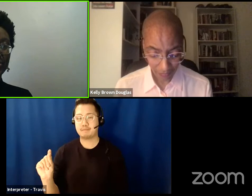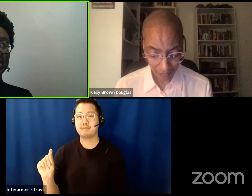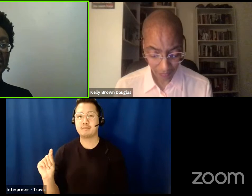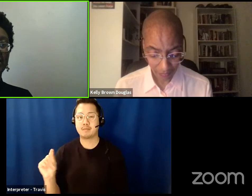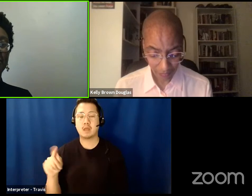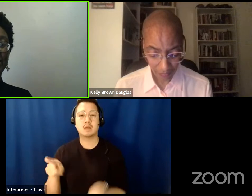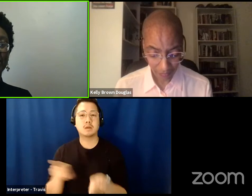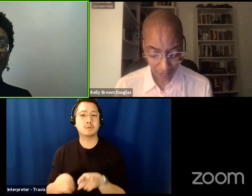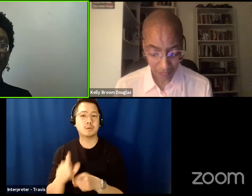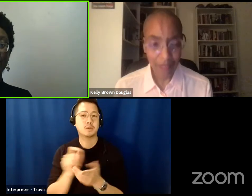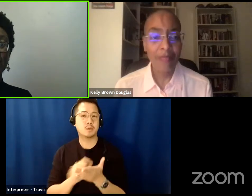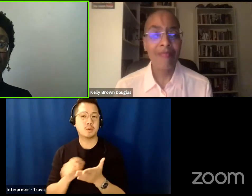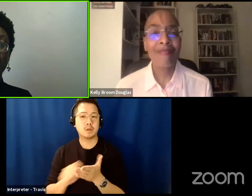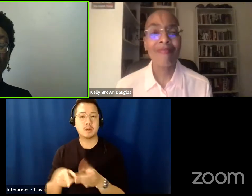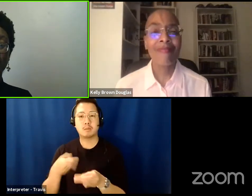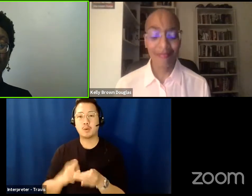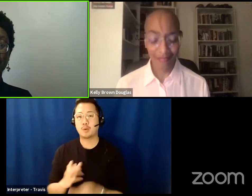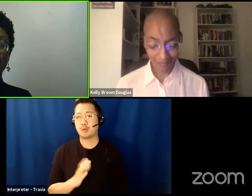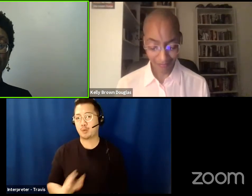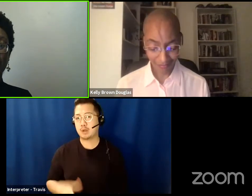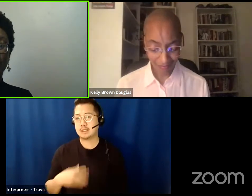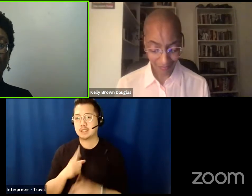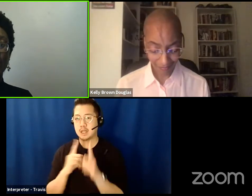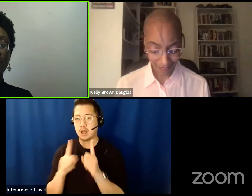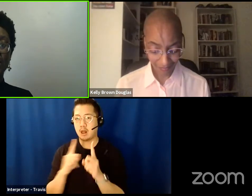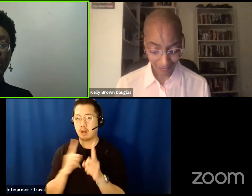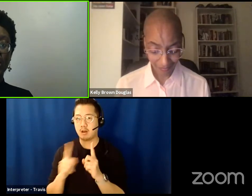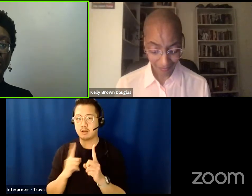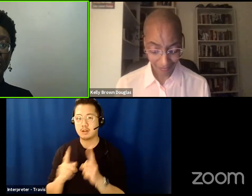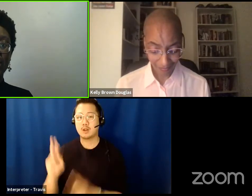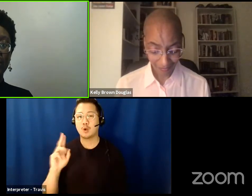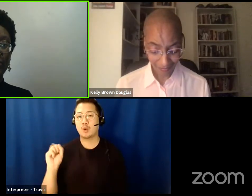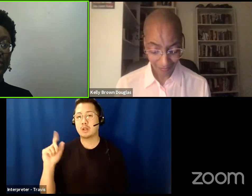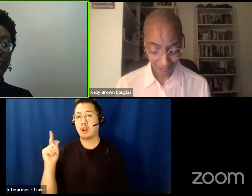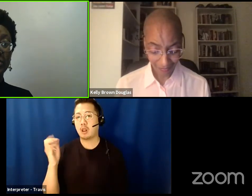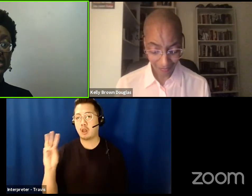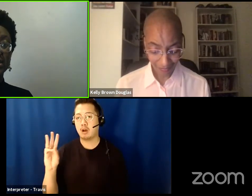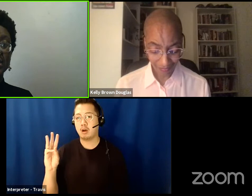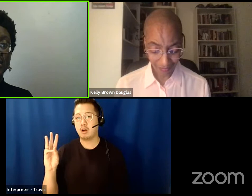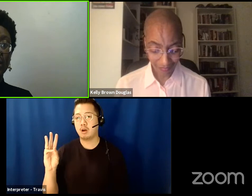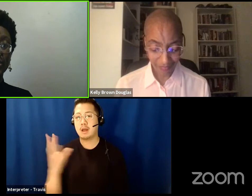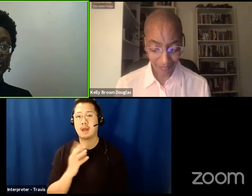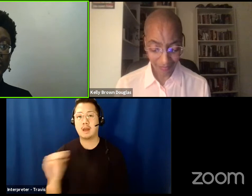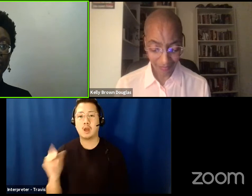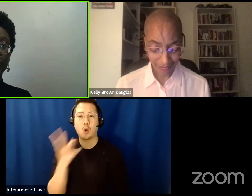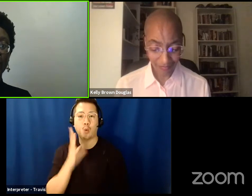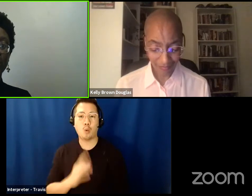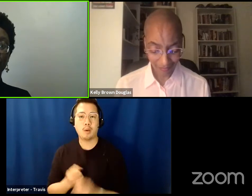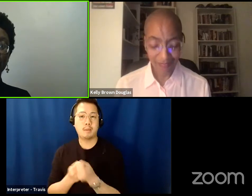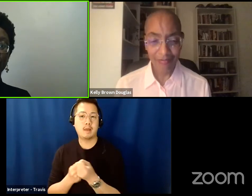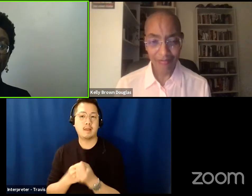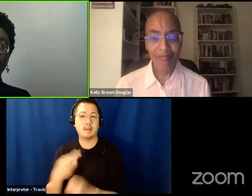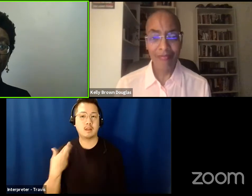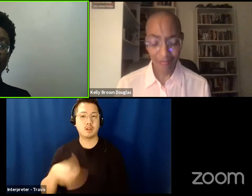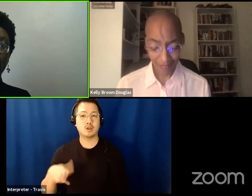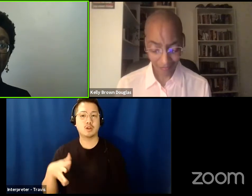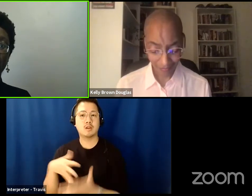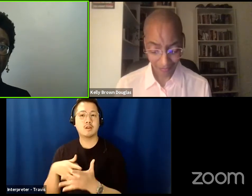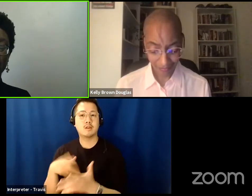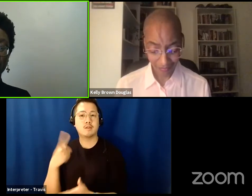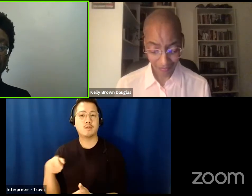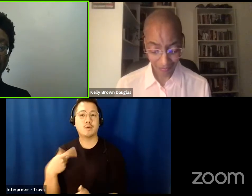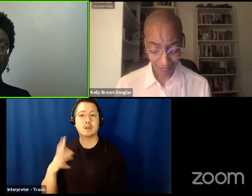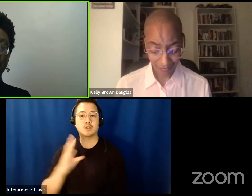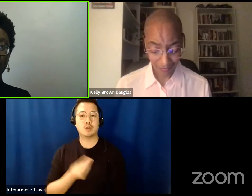She's also written Buddhist Christian Dialogue, U.S. Law and Womanist Theology for Transgender Spiritual